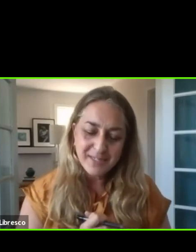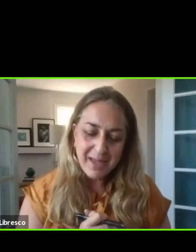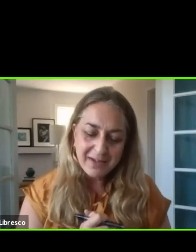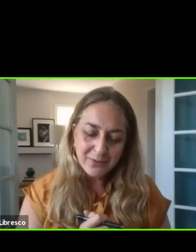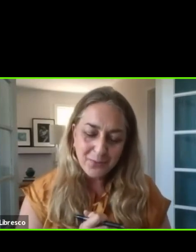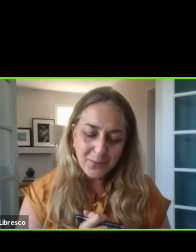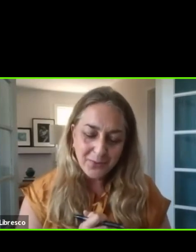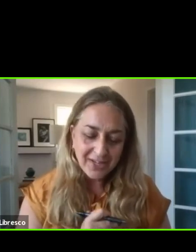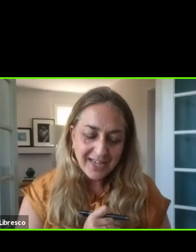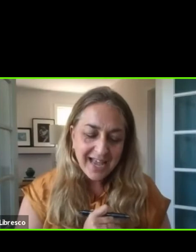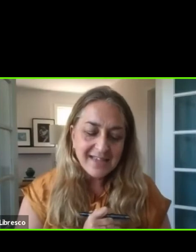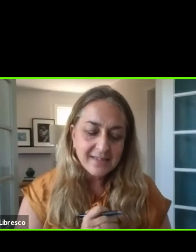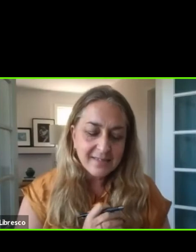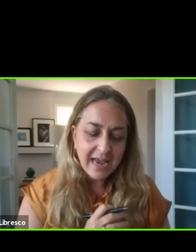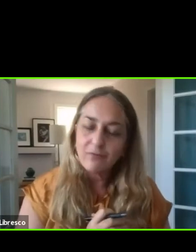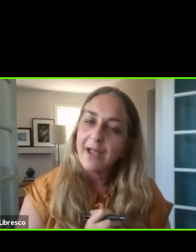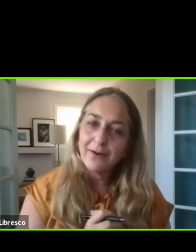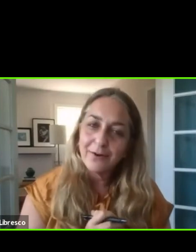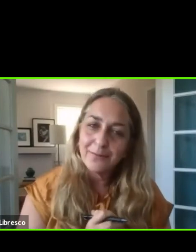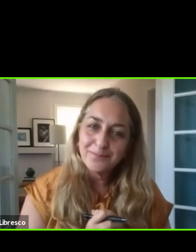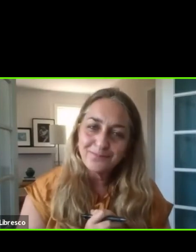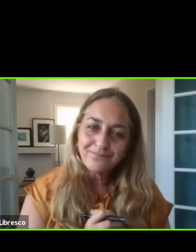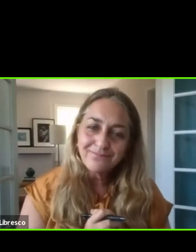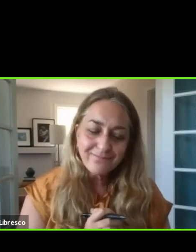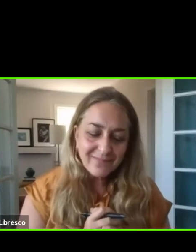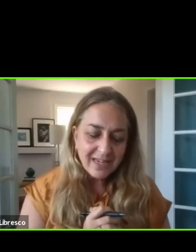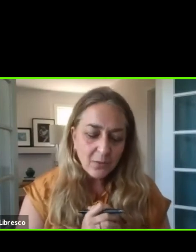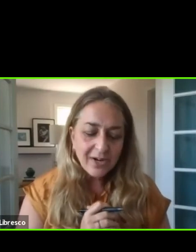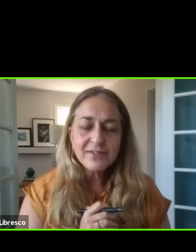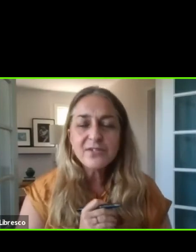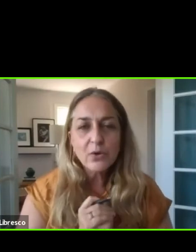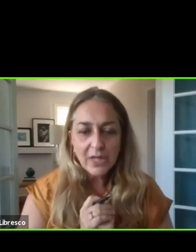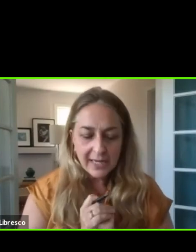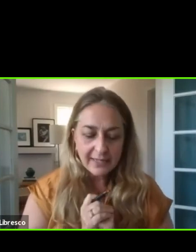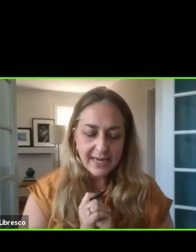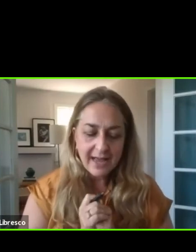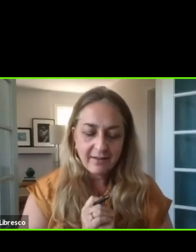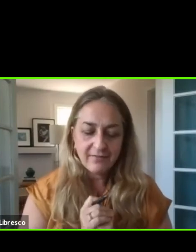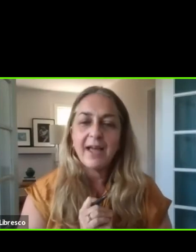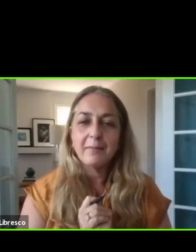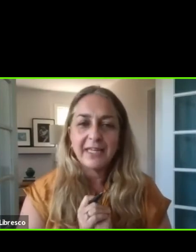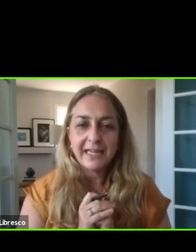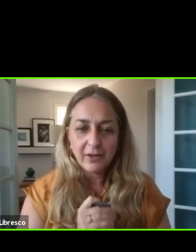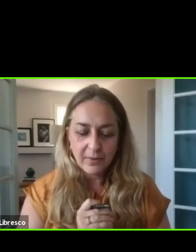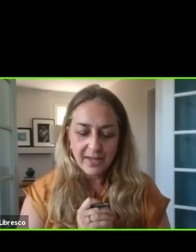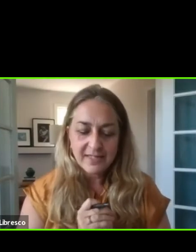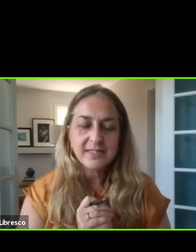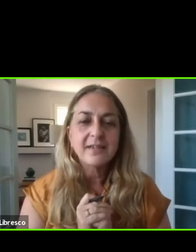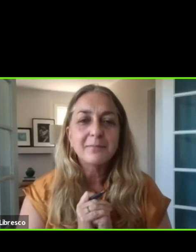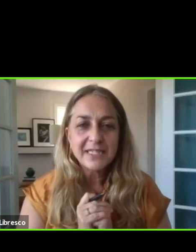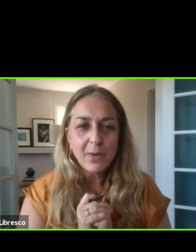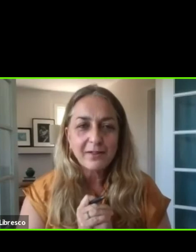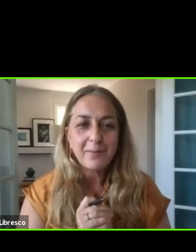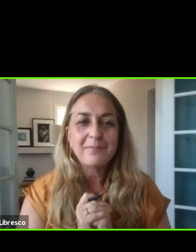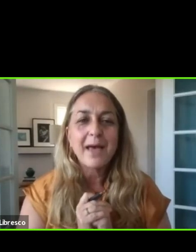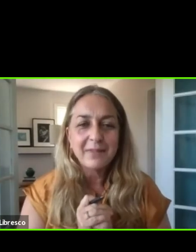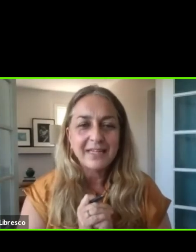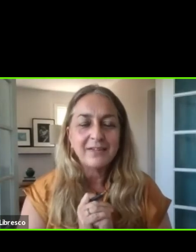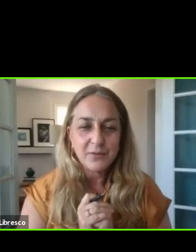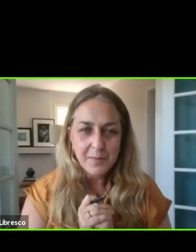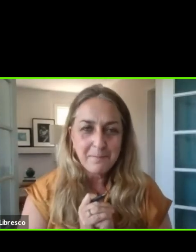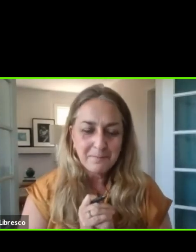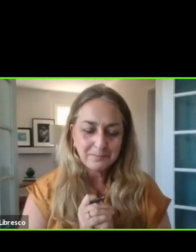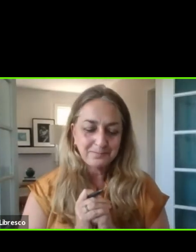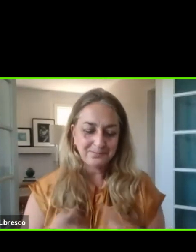in an expanded role as a staff writer. We are so lucky to have Emily here with us. Please welcome